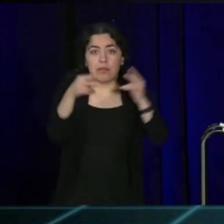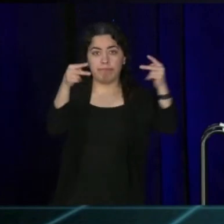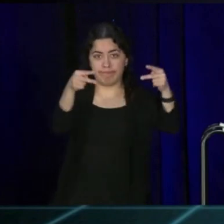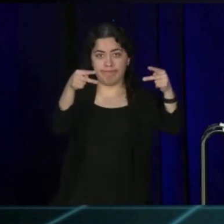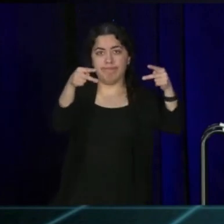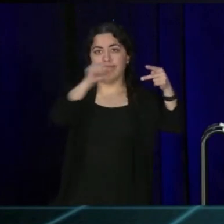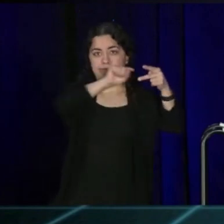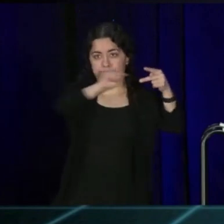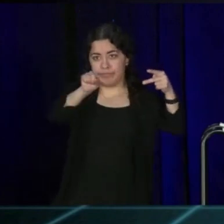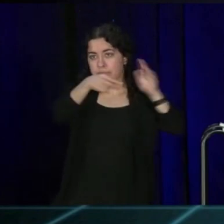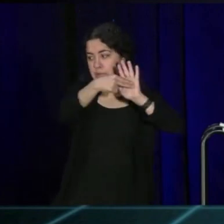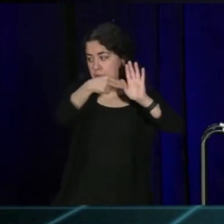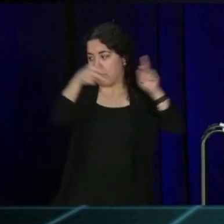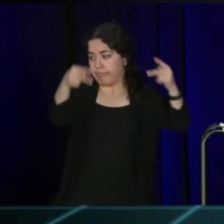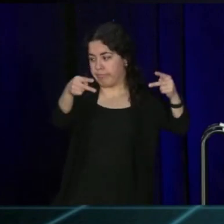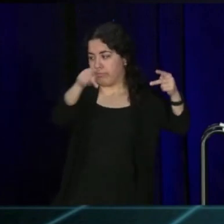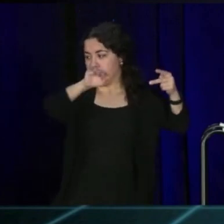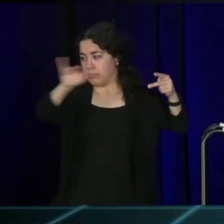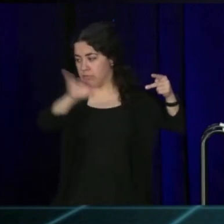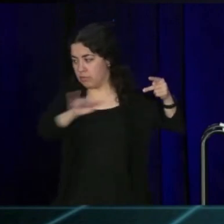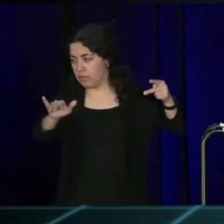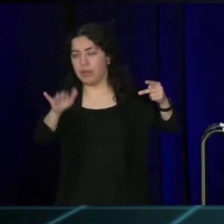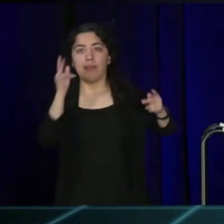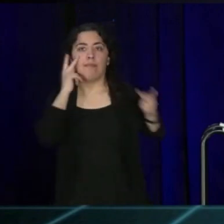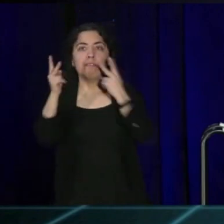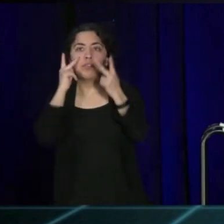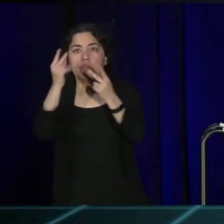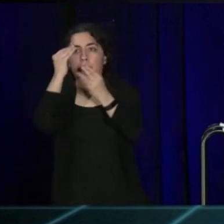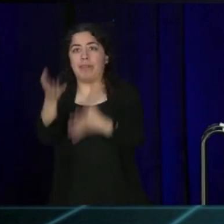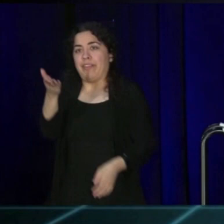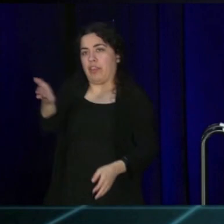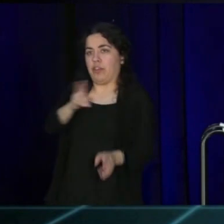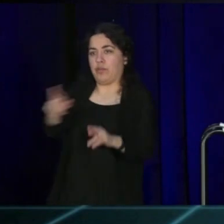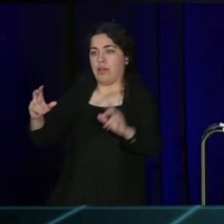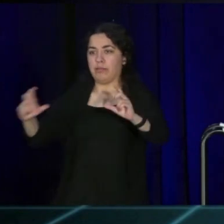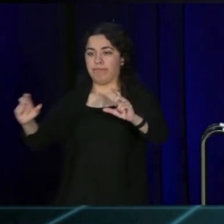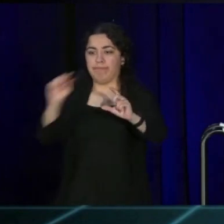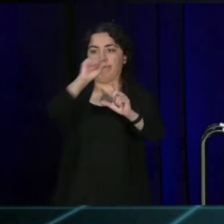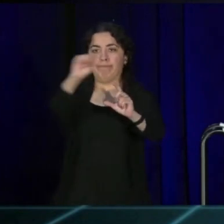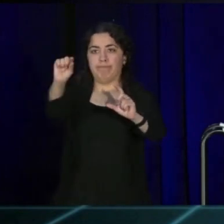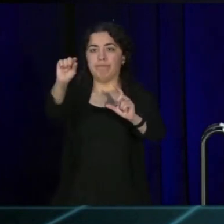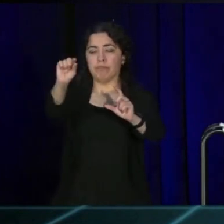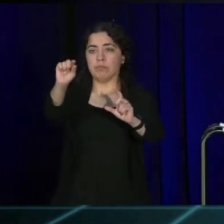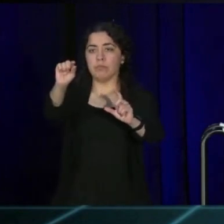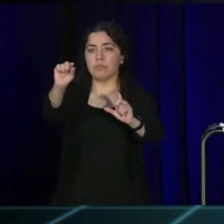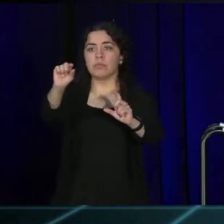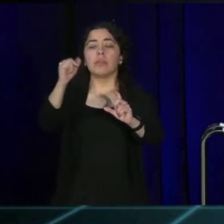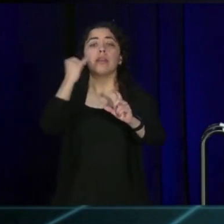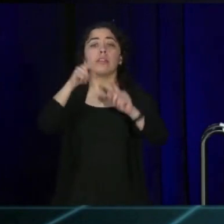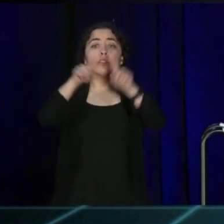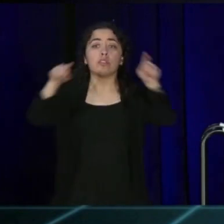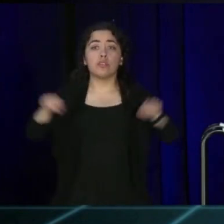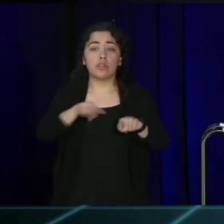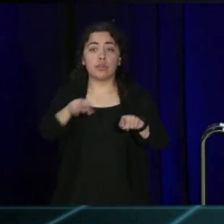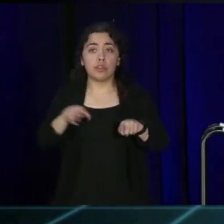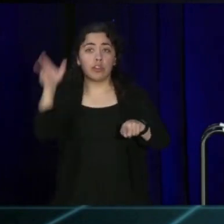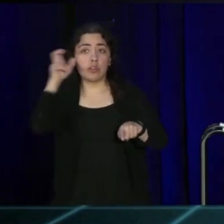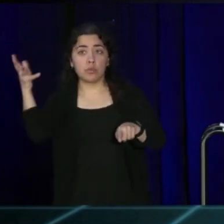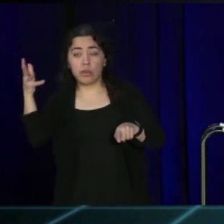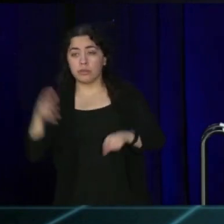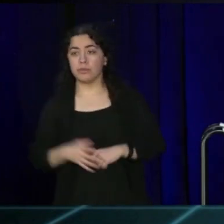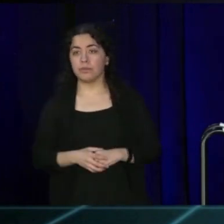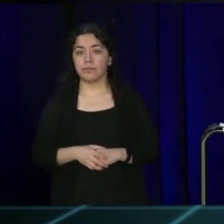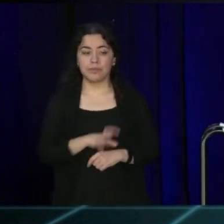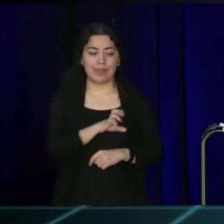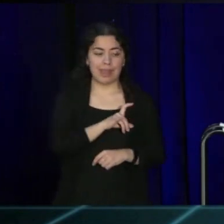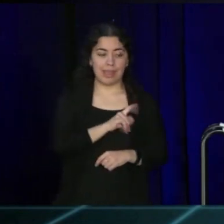it will already visually convey the information. But if we go and navigate via screen reader, we'll hear. Edit text, blank.